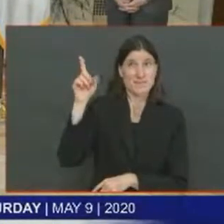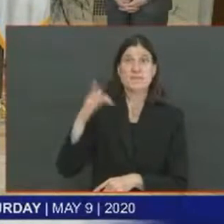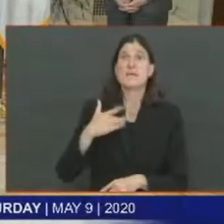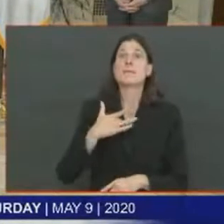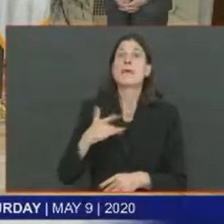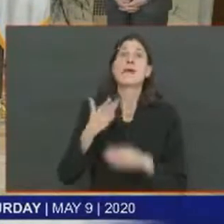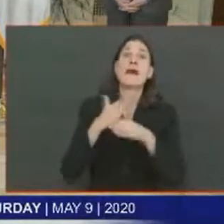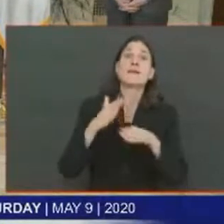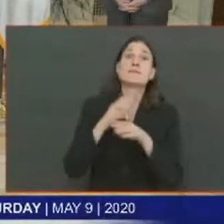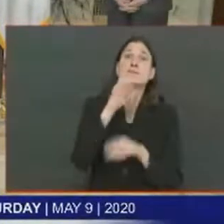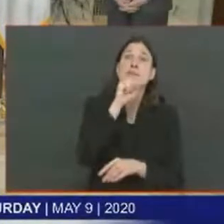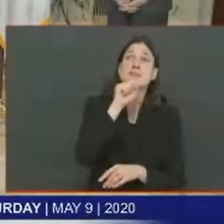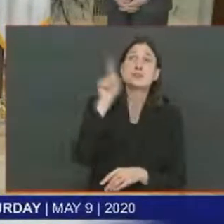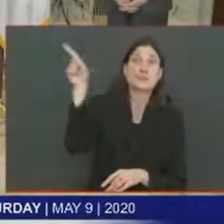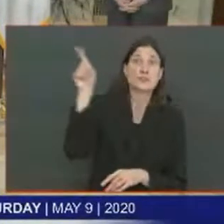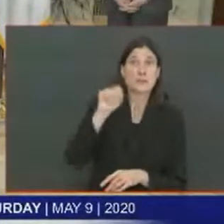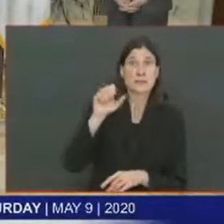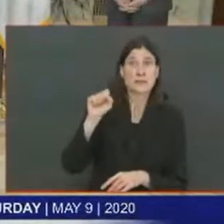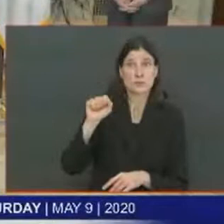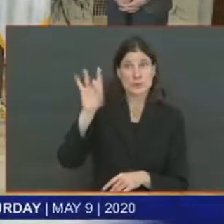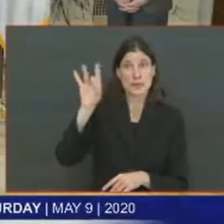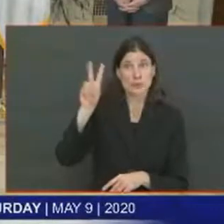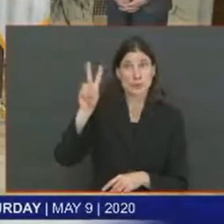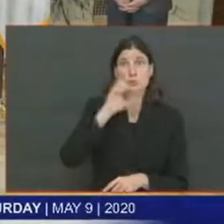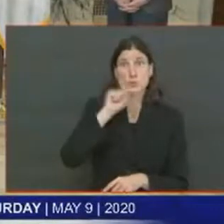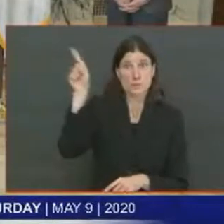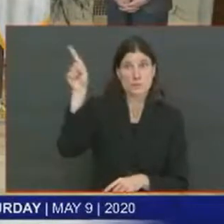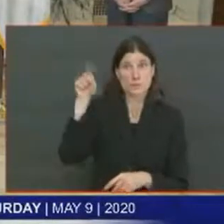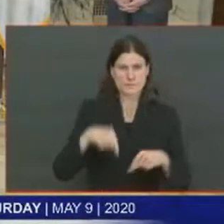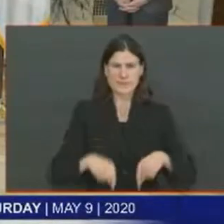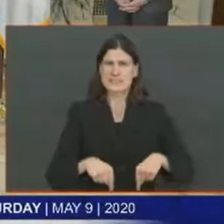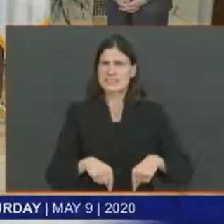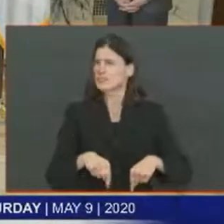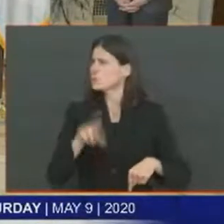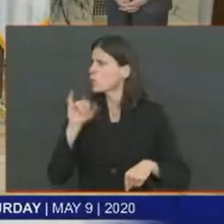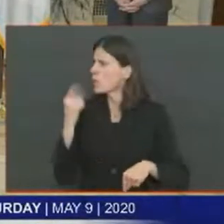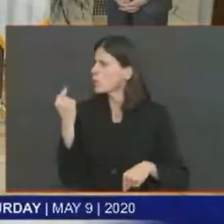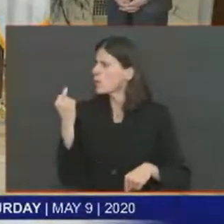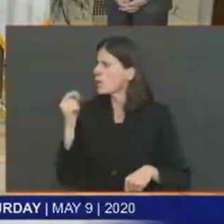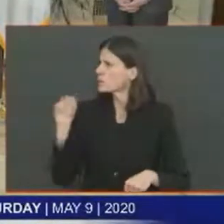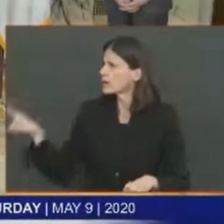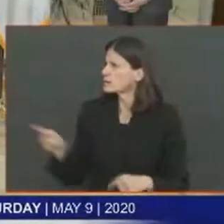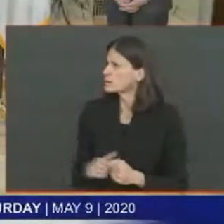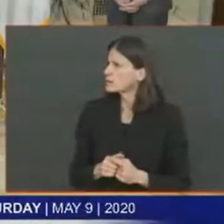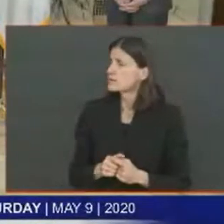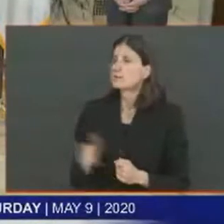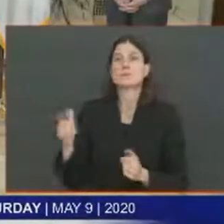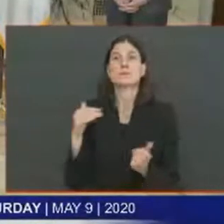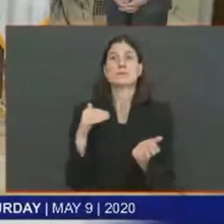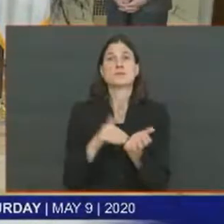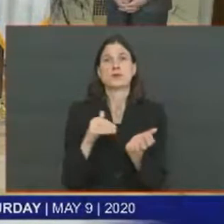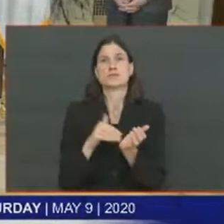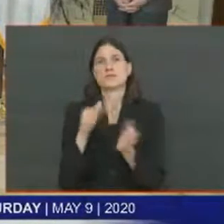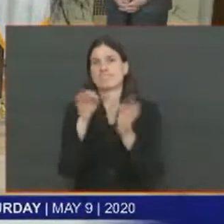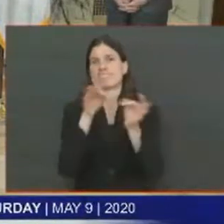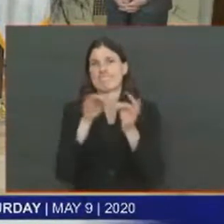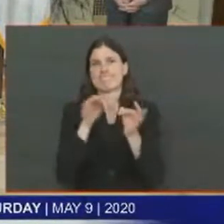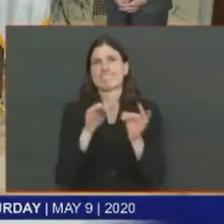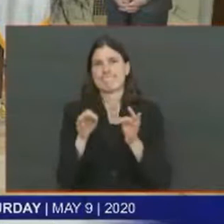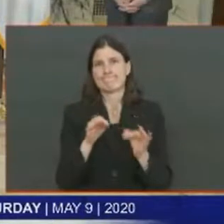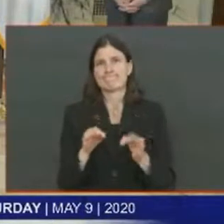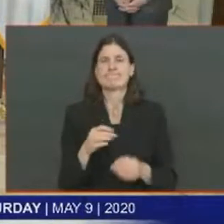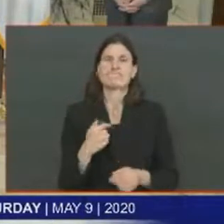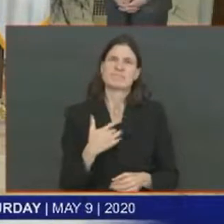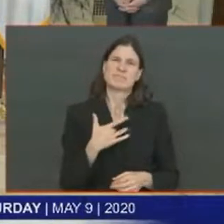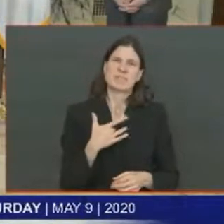Rhode Island, higher or lower? This is from John DePietro. I can give numbers. It's around